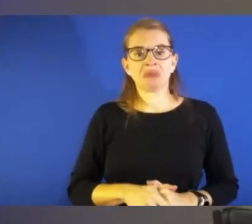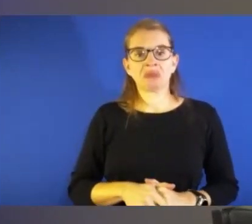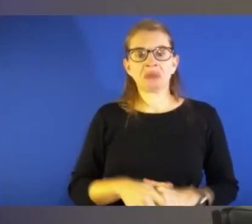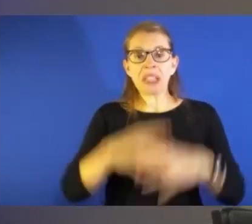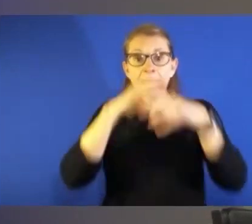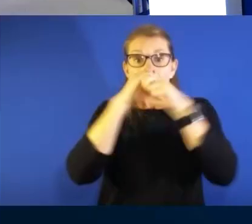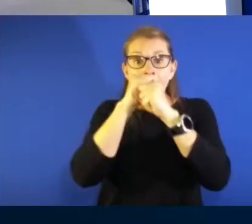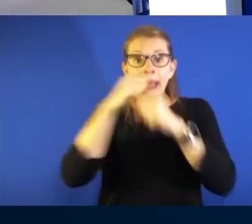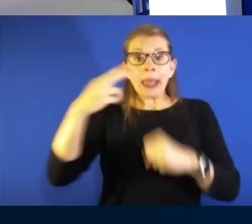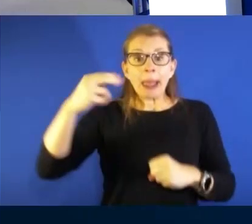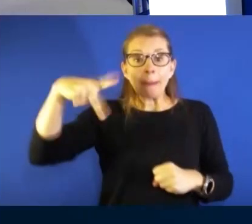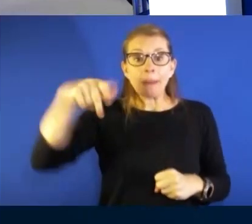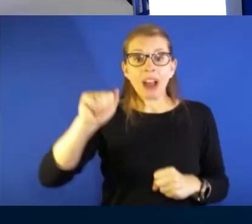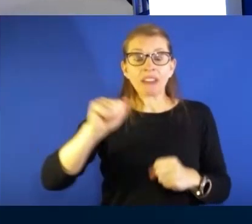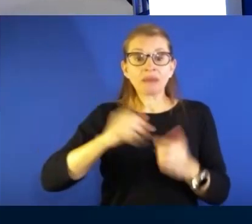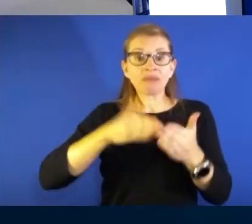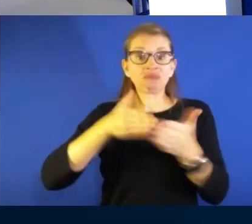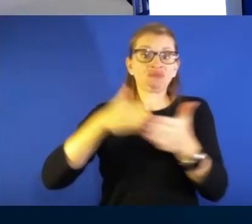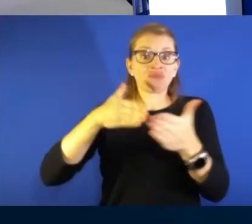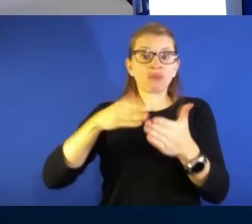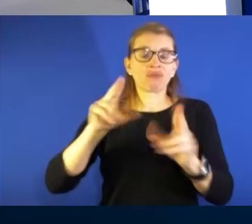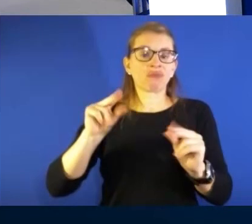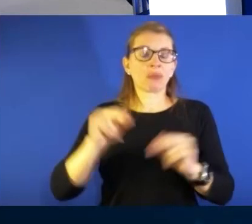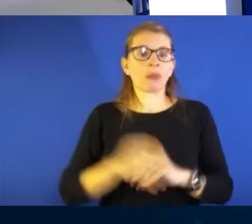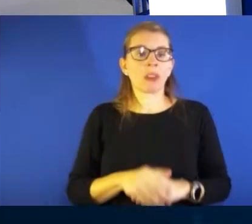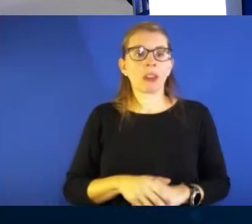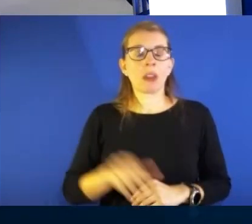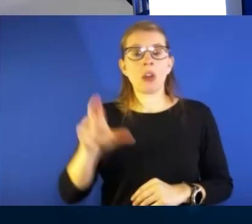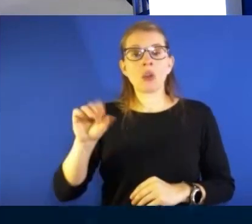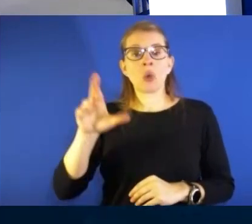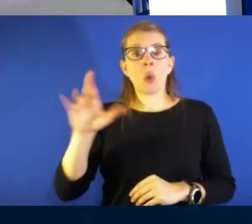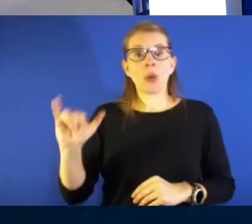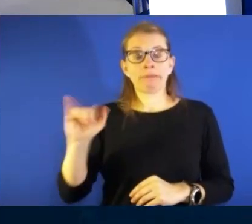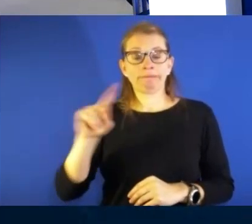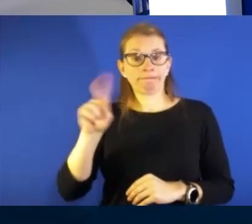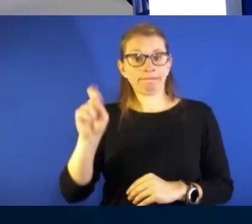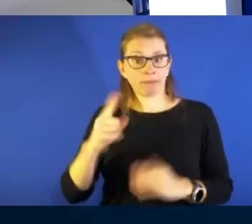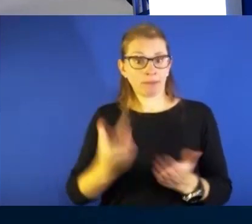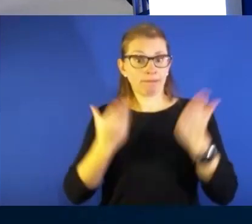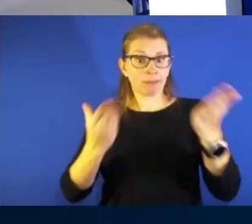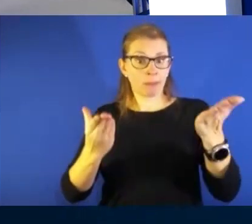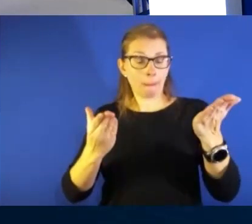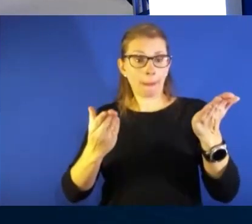Okay, Corey is asking, are there any vaccines that you recommend over others if you have an autoimmune